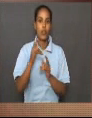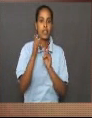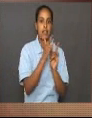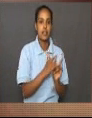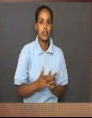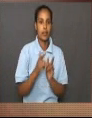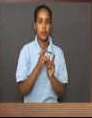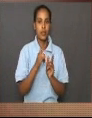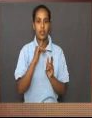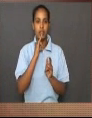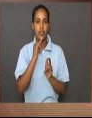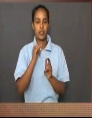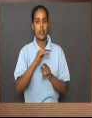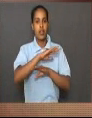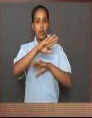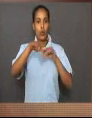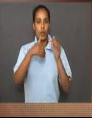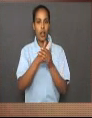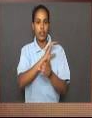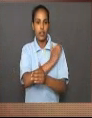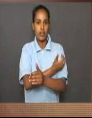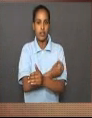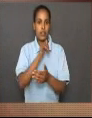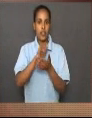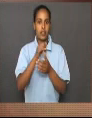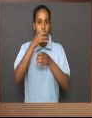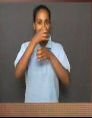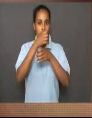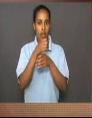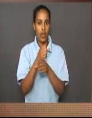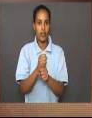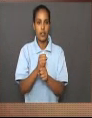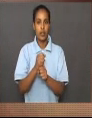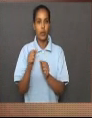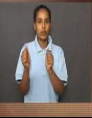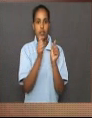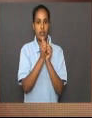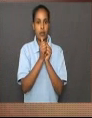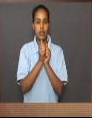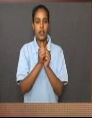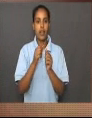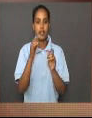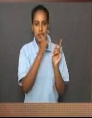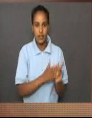system is the total energy that is contained within a